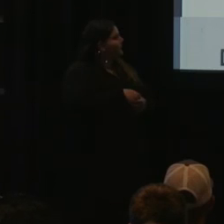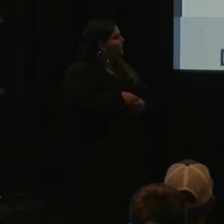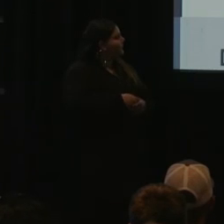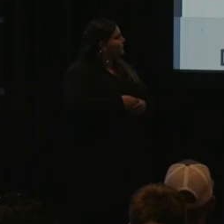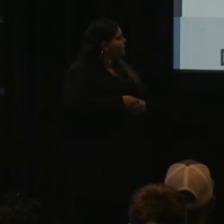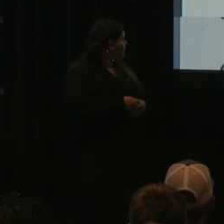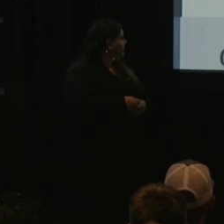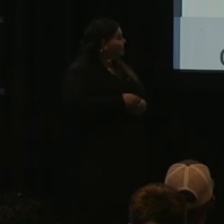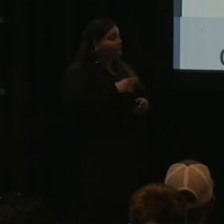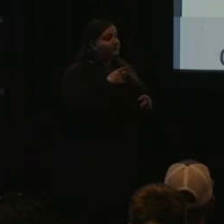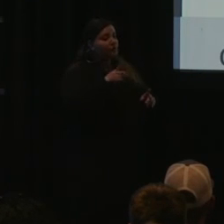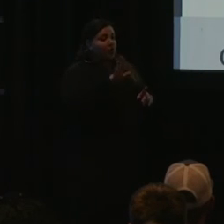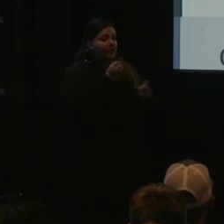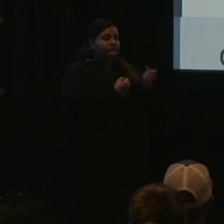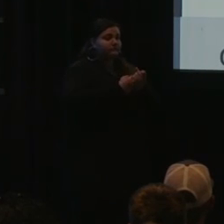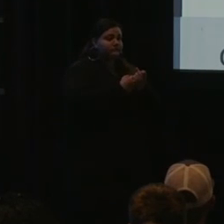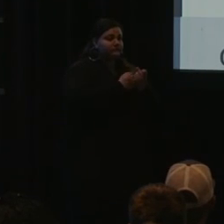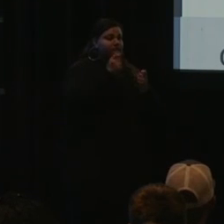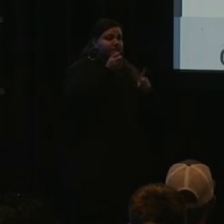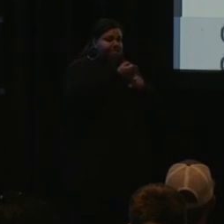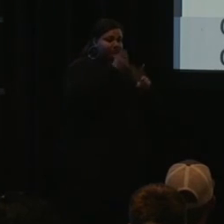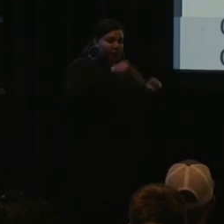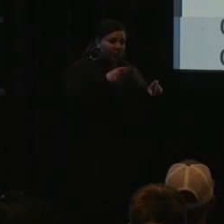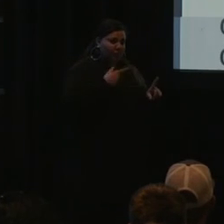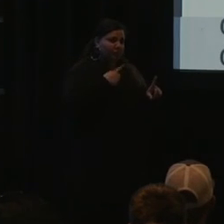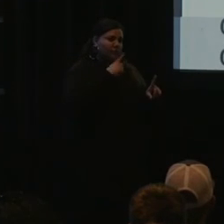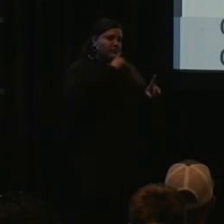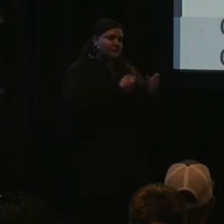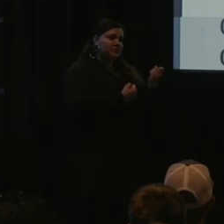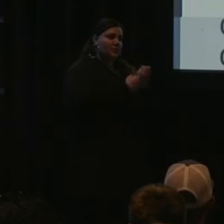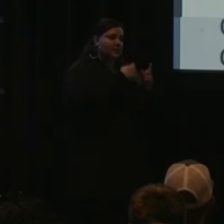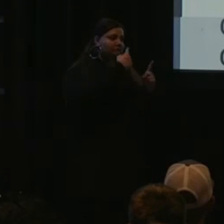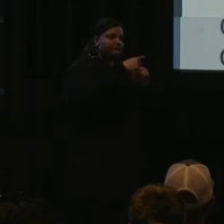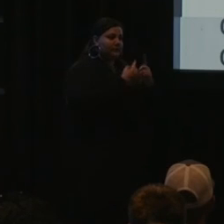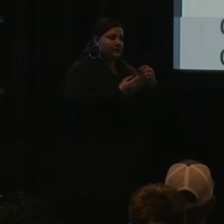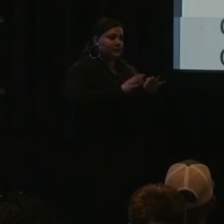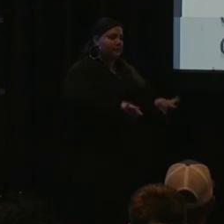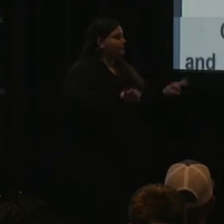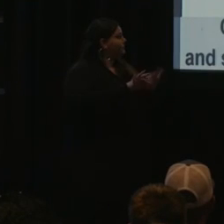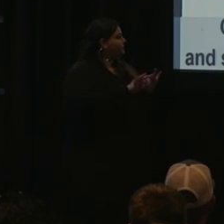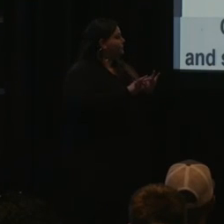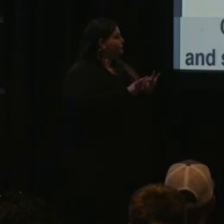Can you improve your impact? Can you slow the water down, spread the water out, and sink the water